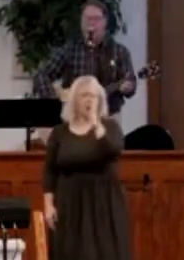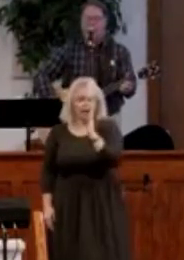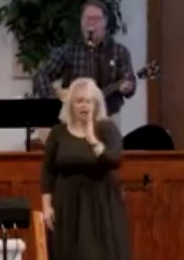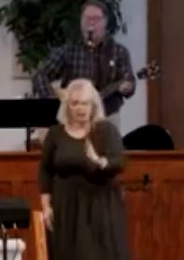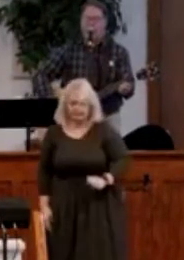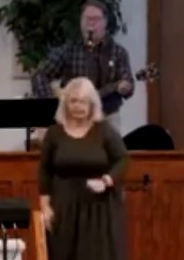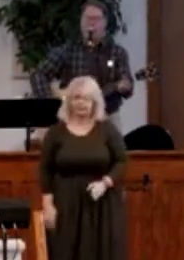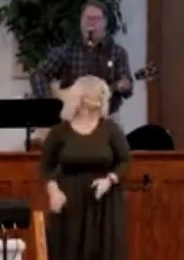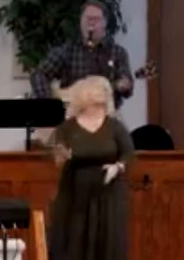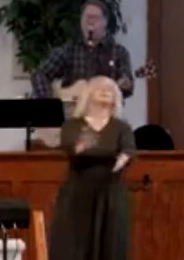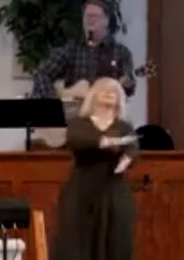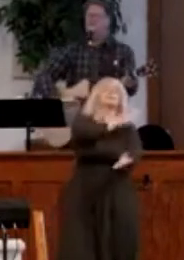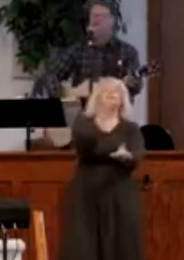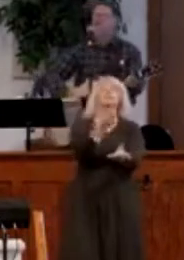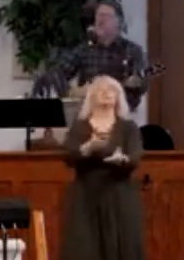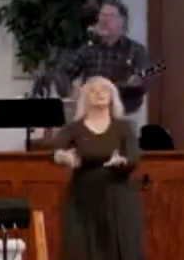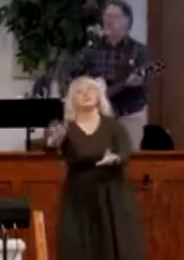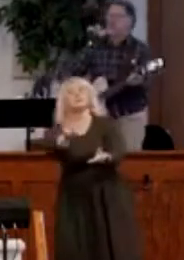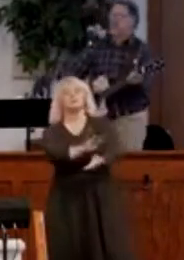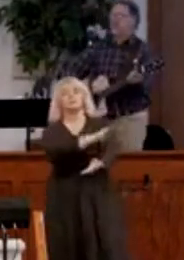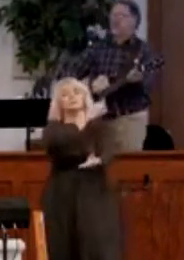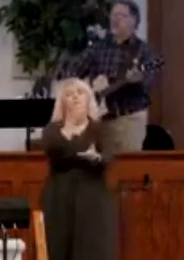God.